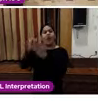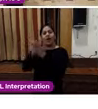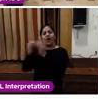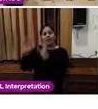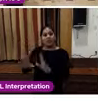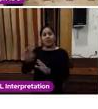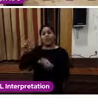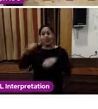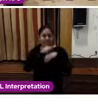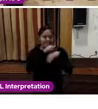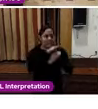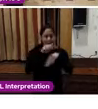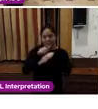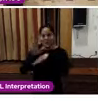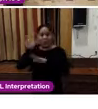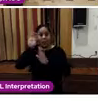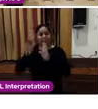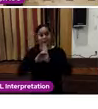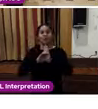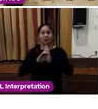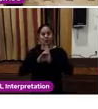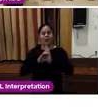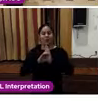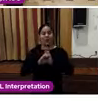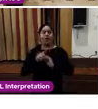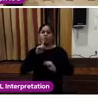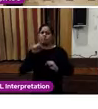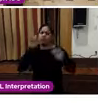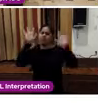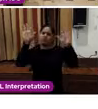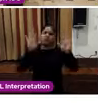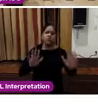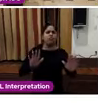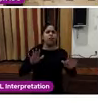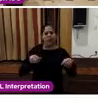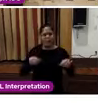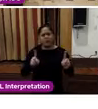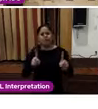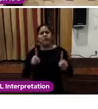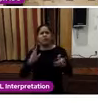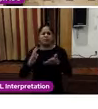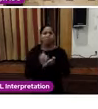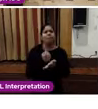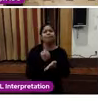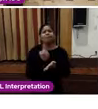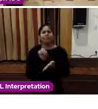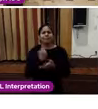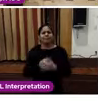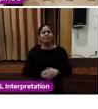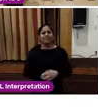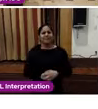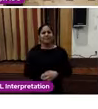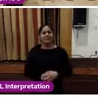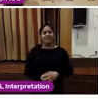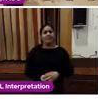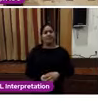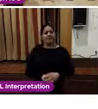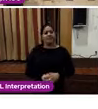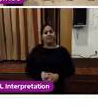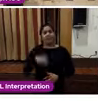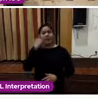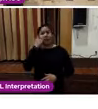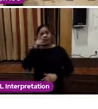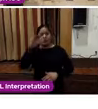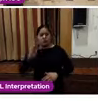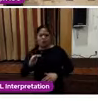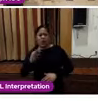entry. It is a really great opportunity to engage in. If your child is really gifted